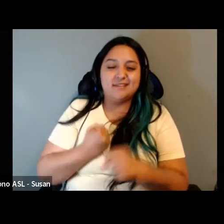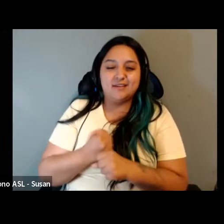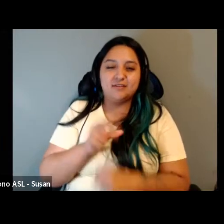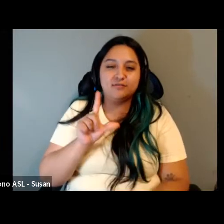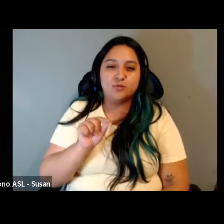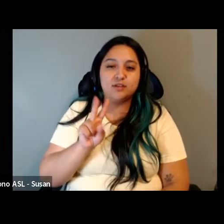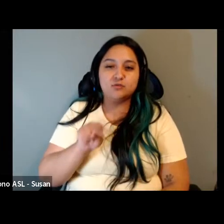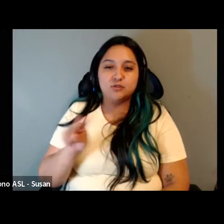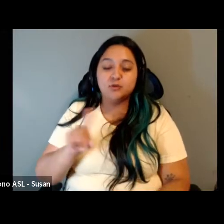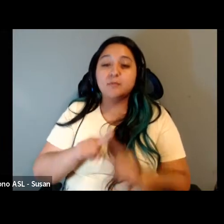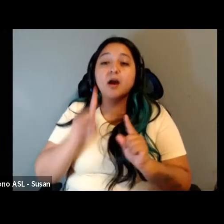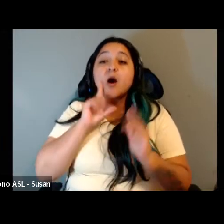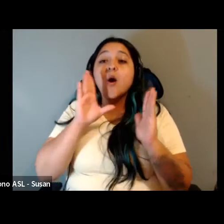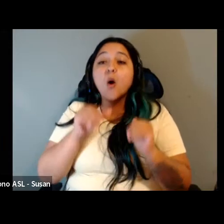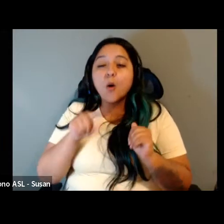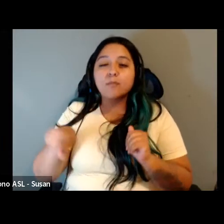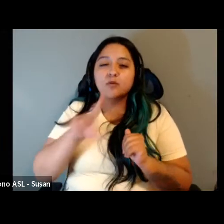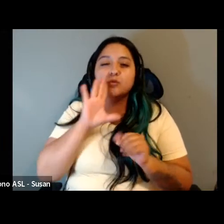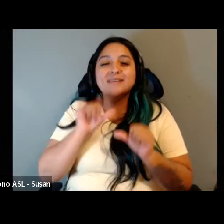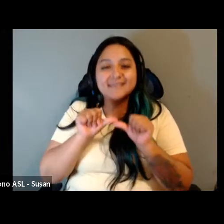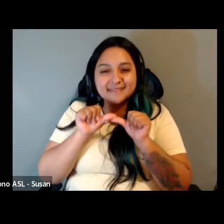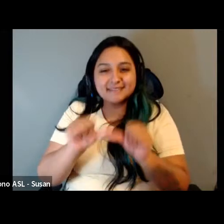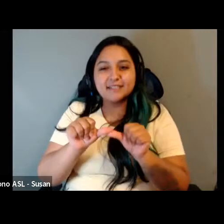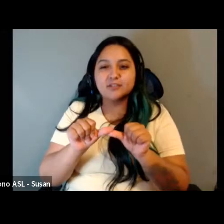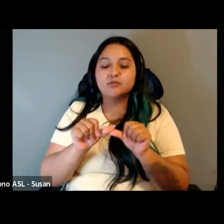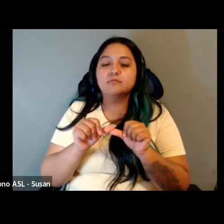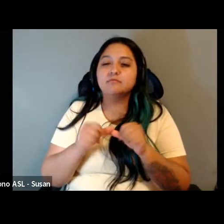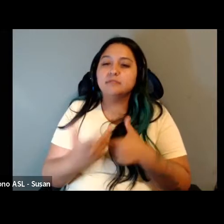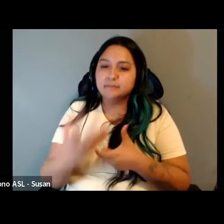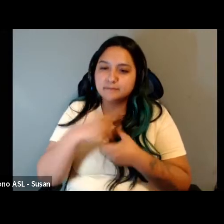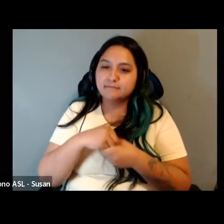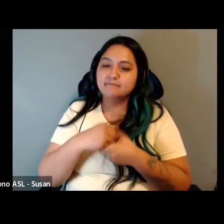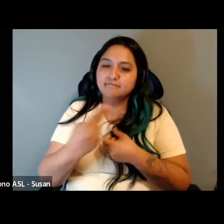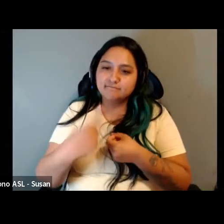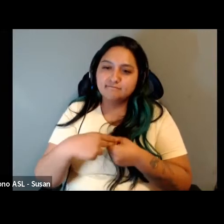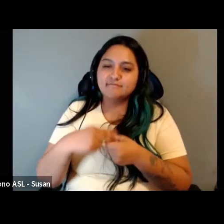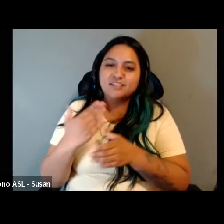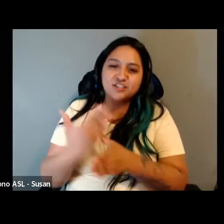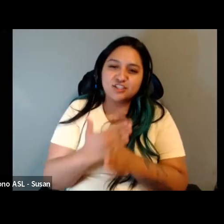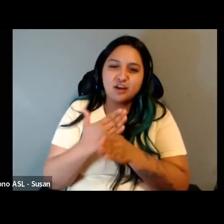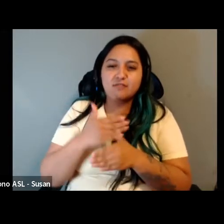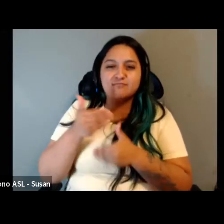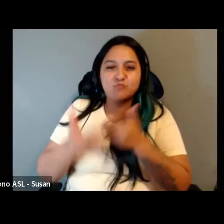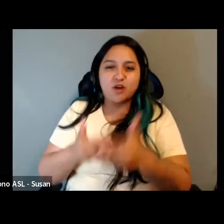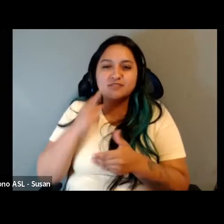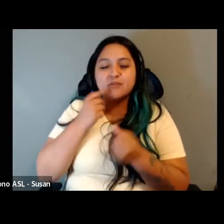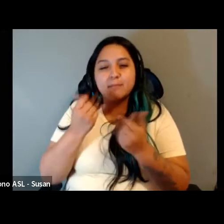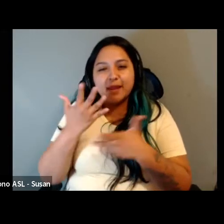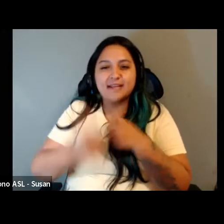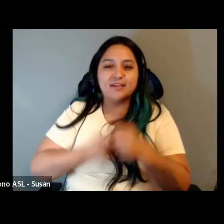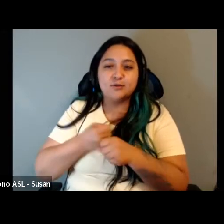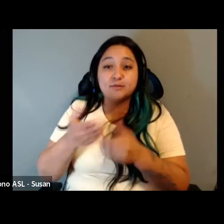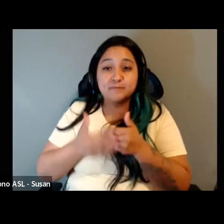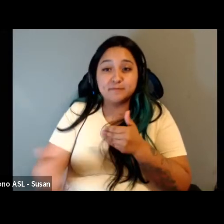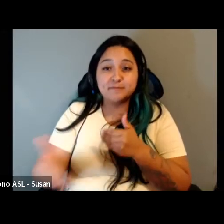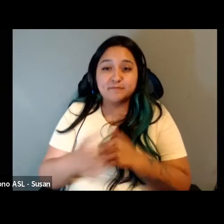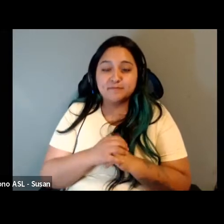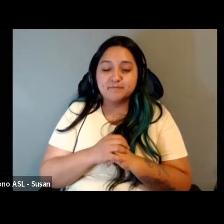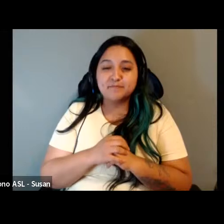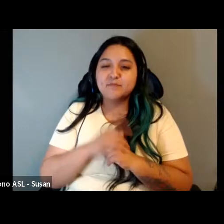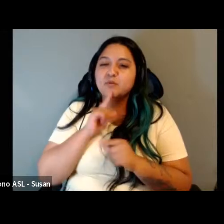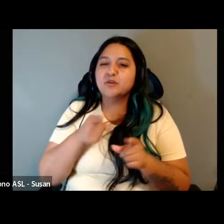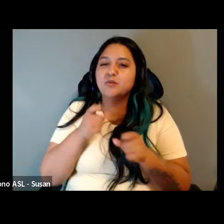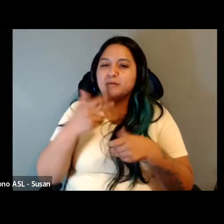us and share in this process with us for years to come. Just a quick recap. In April, when the